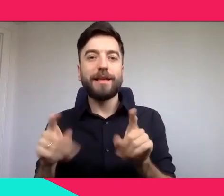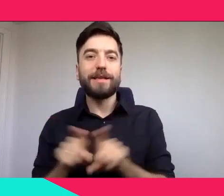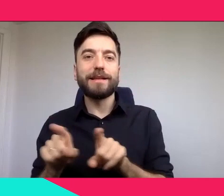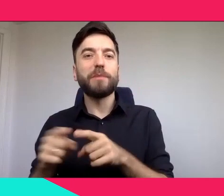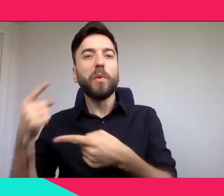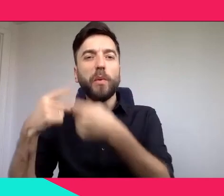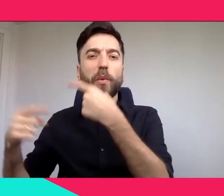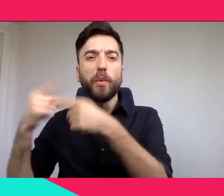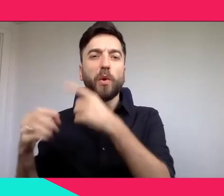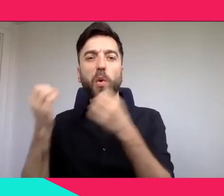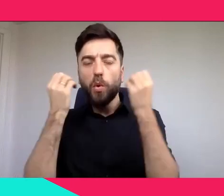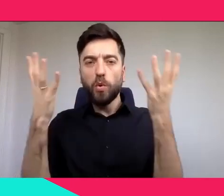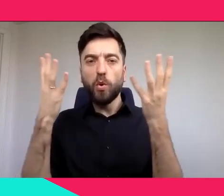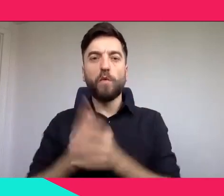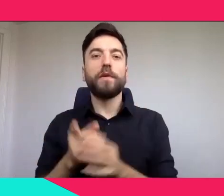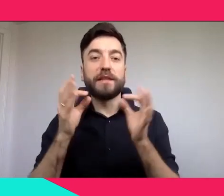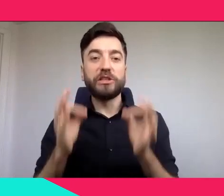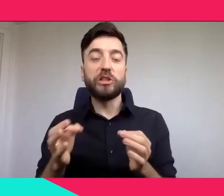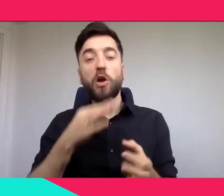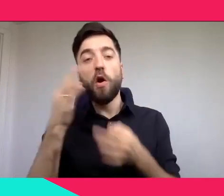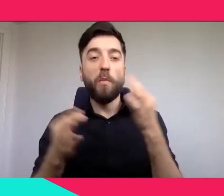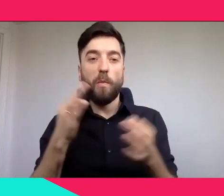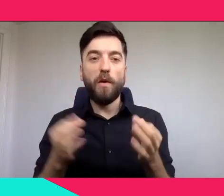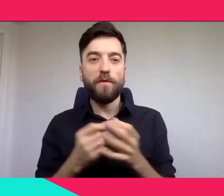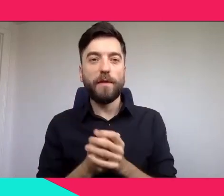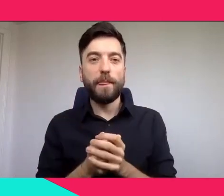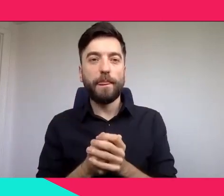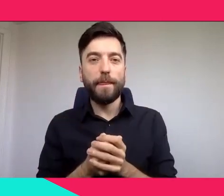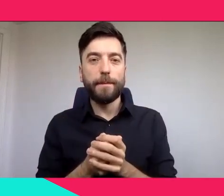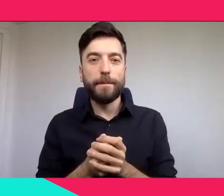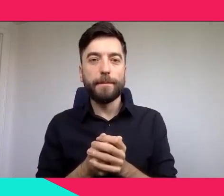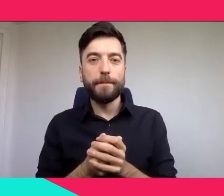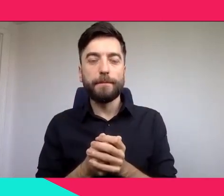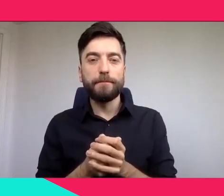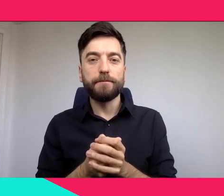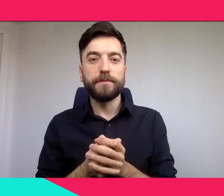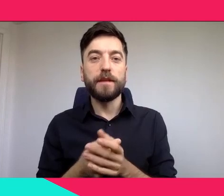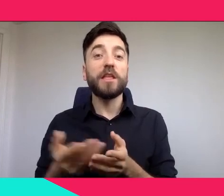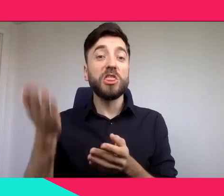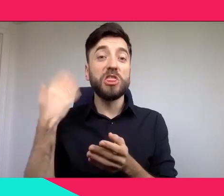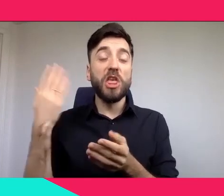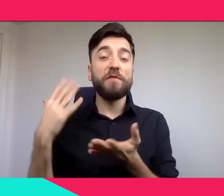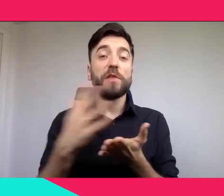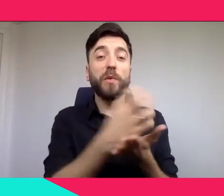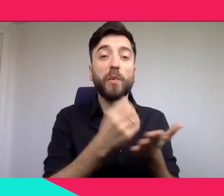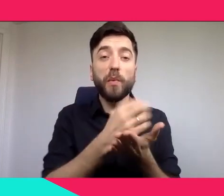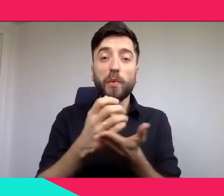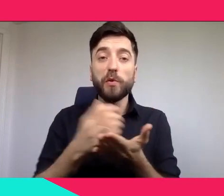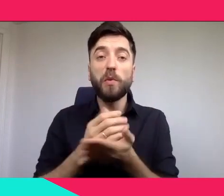collections inspire new creativity. Merete, the floor is yours. Thank you so very much, Alexandra, for